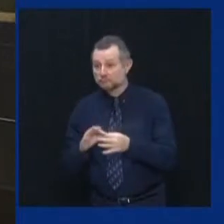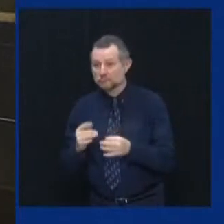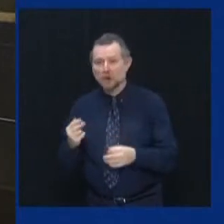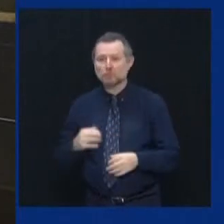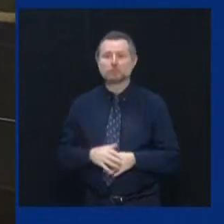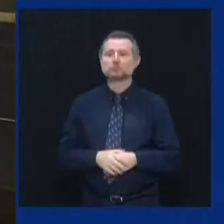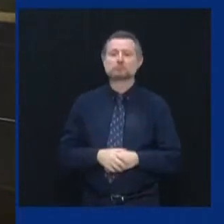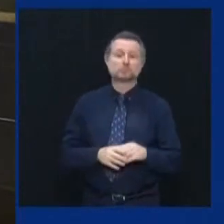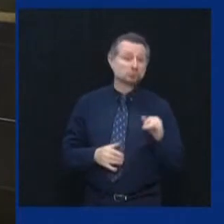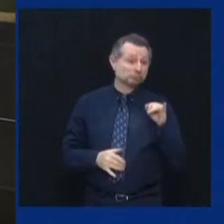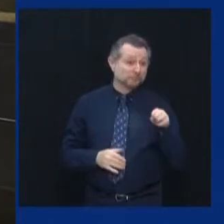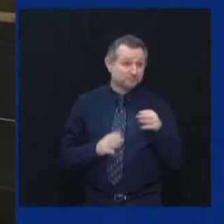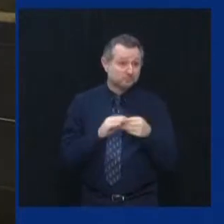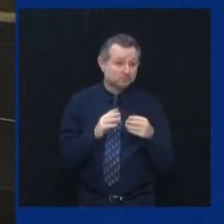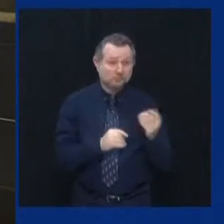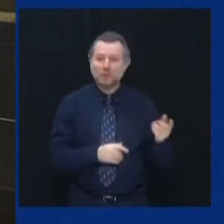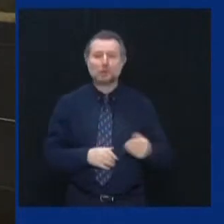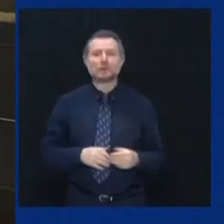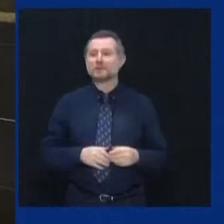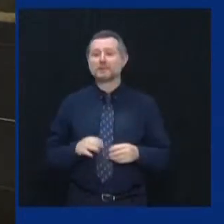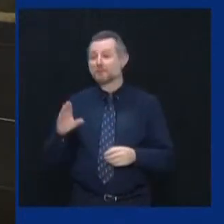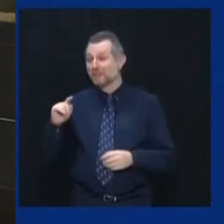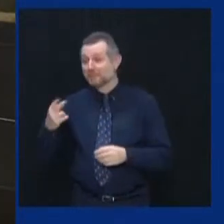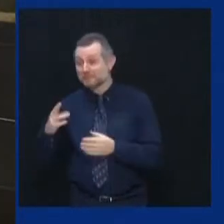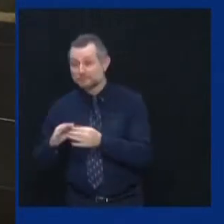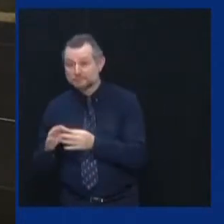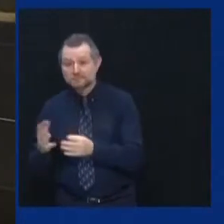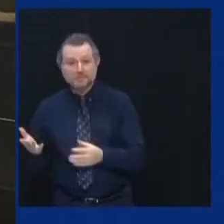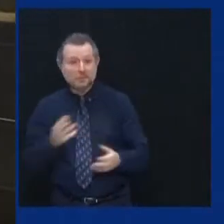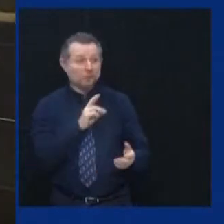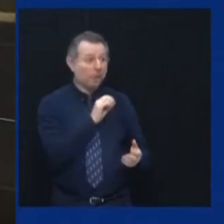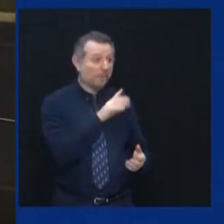Jim? Beth? Robert?